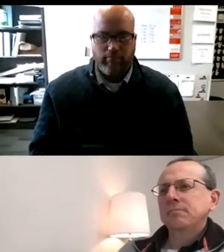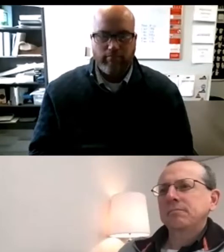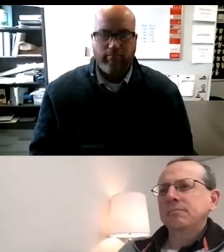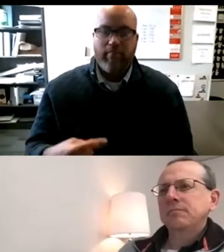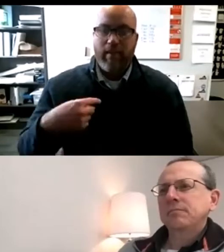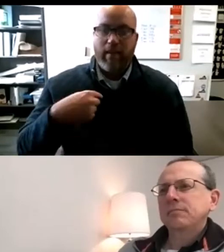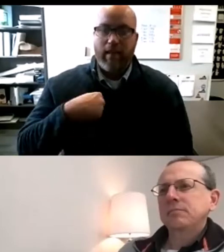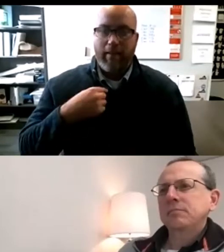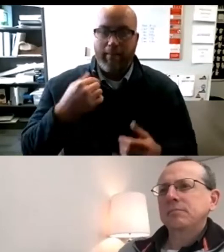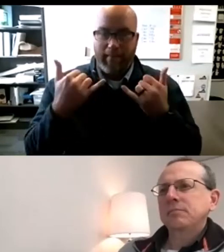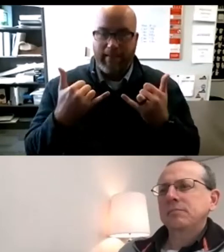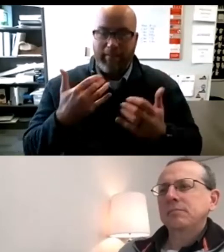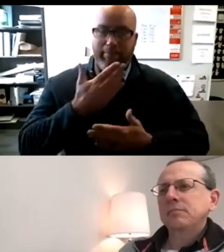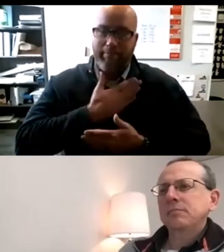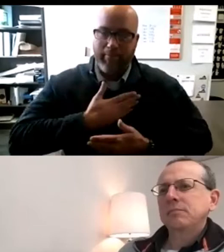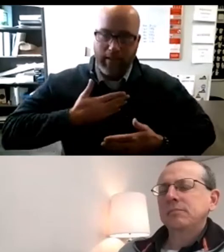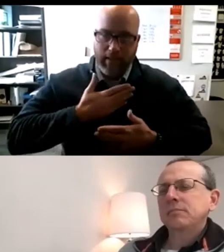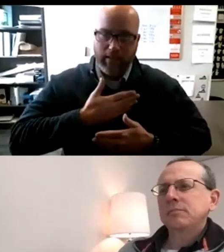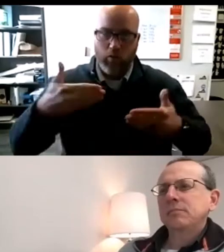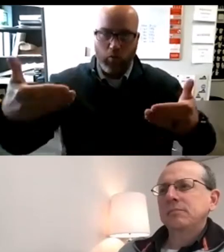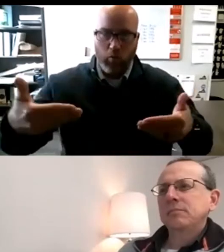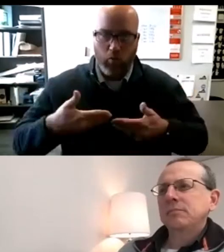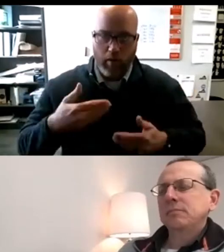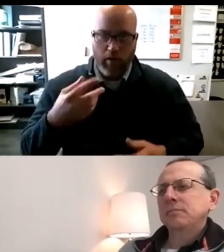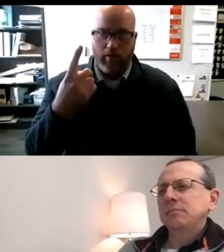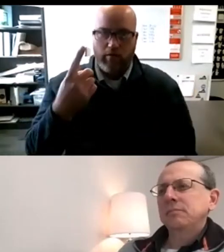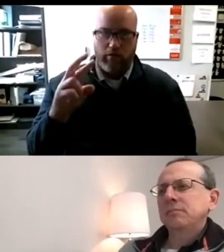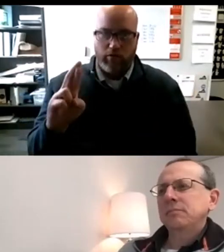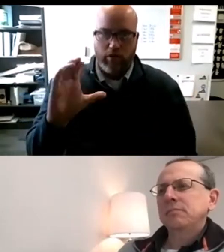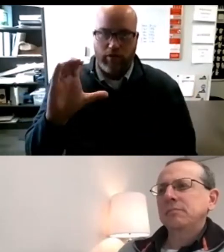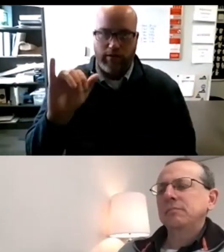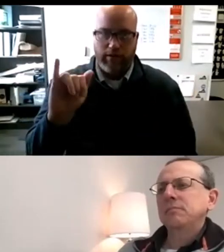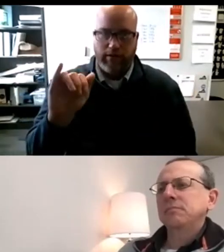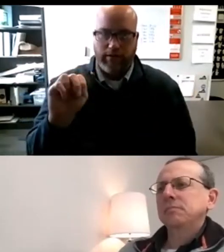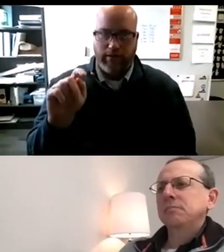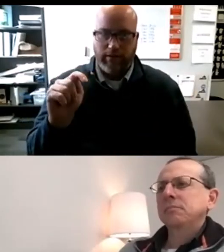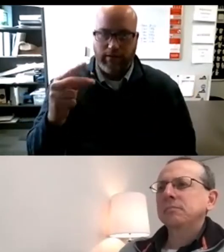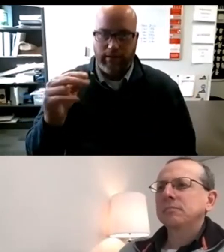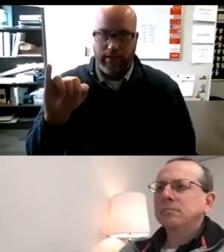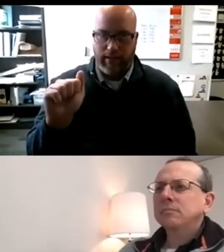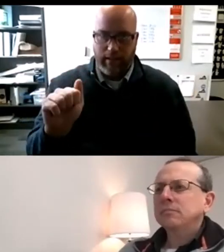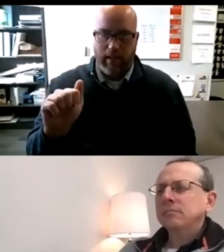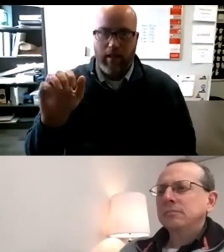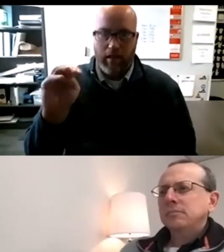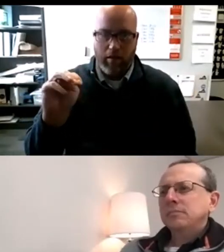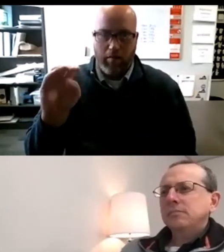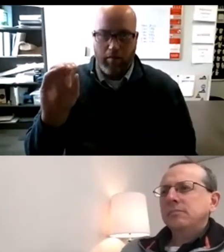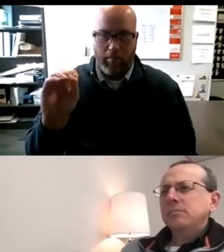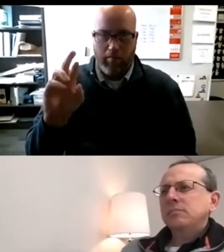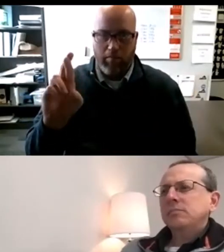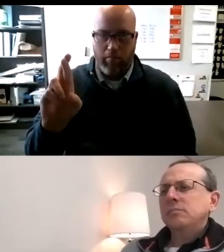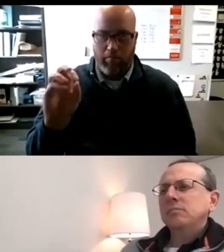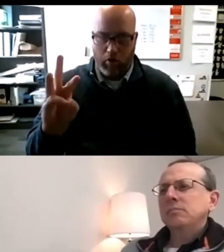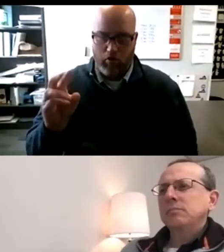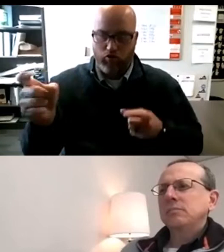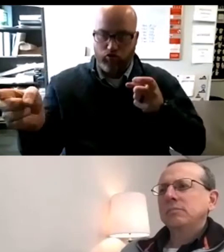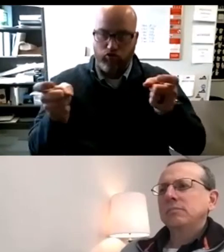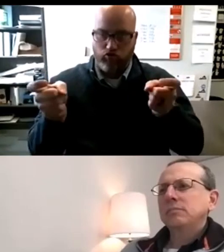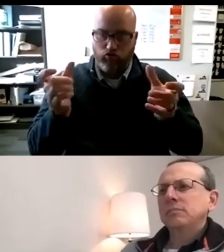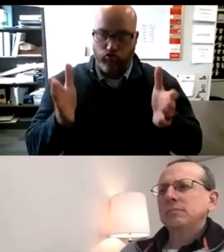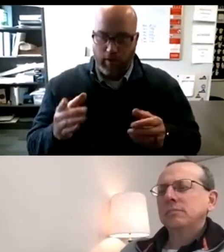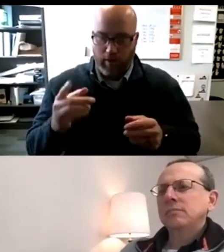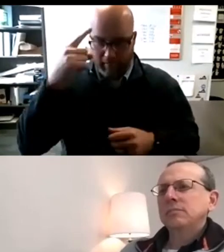I am now pleased to welcome Dr. Cynthia Morrow, Director for the Roanoke City